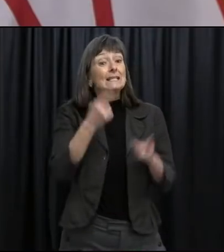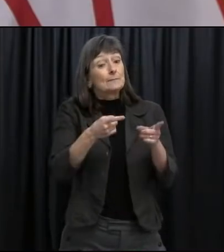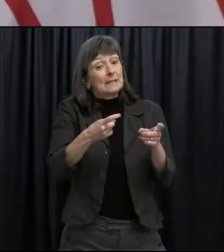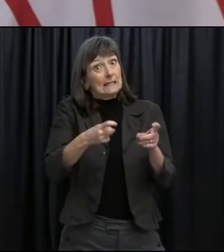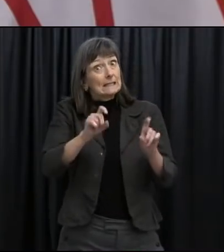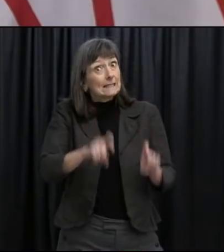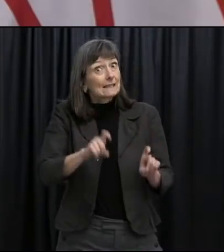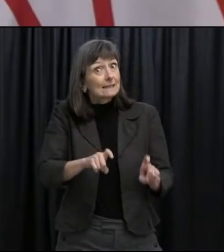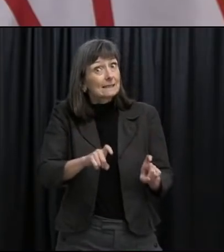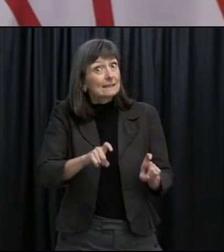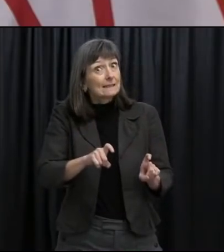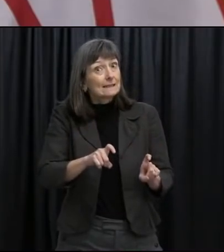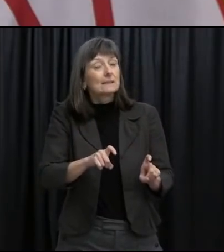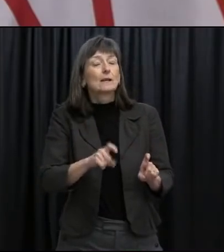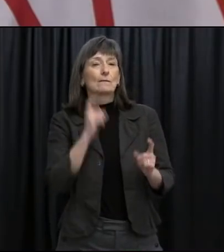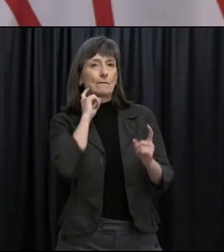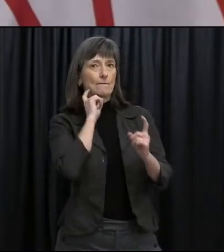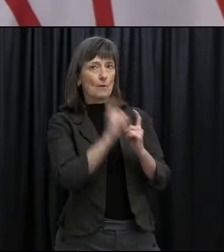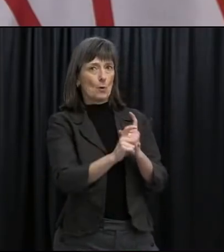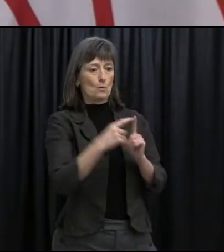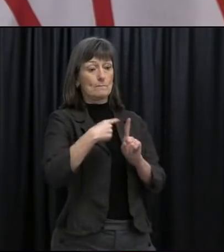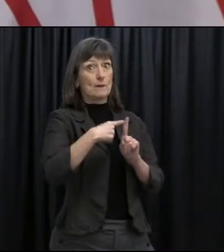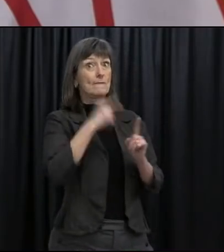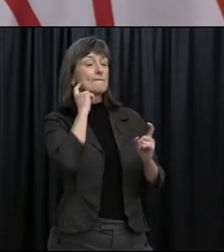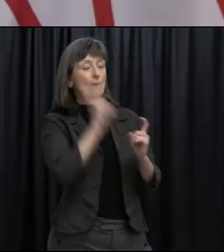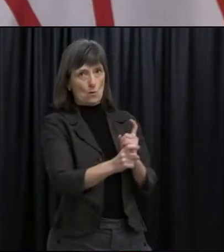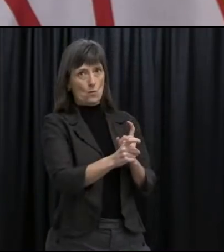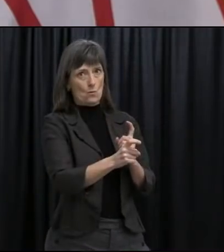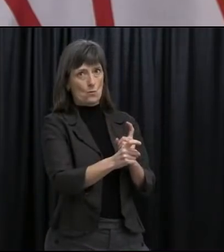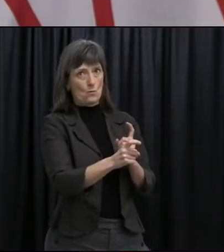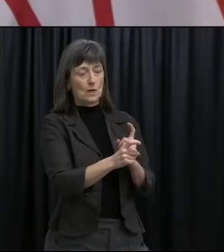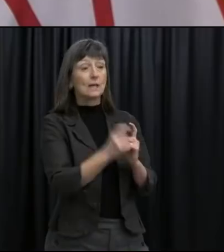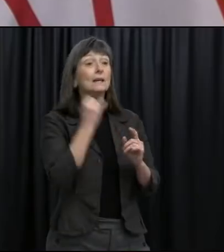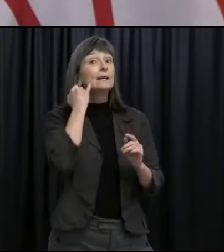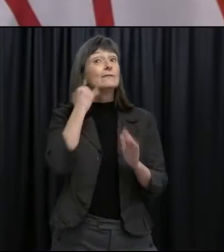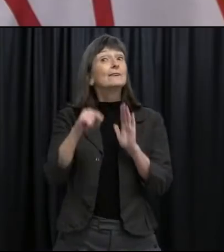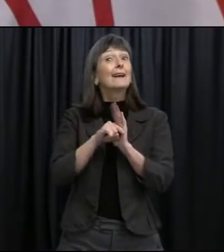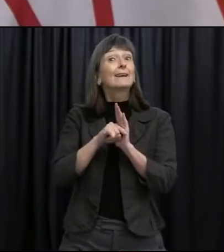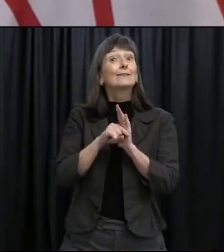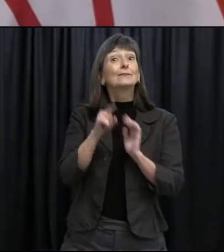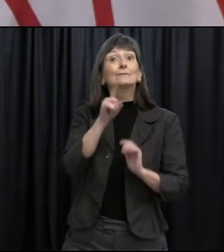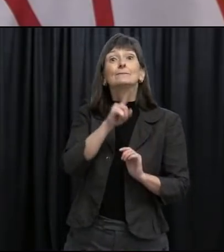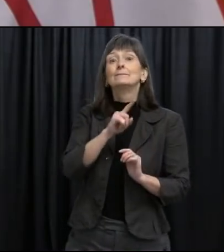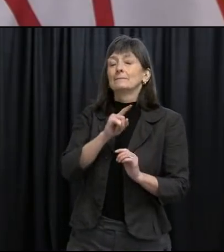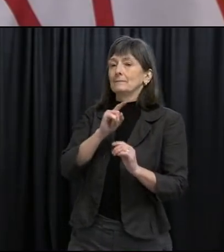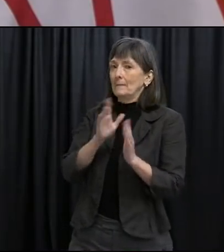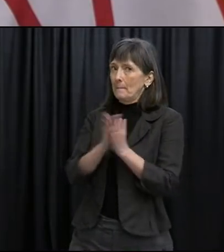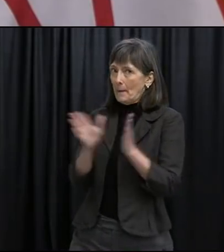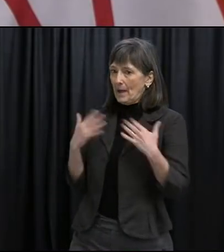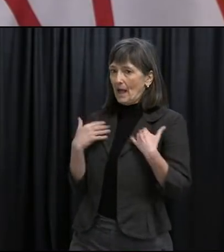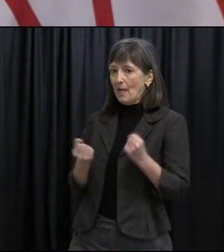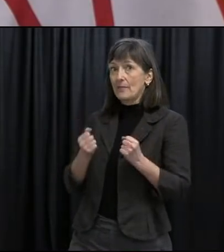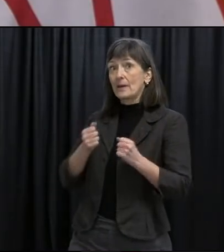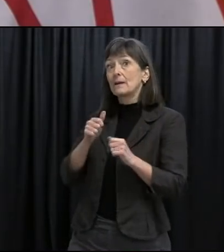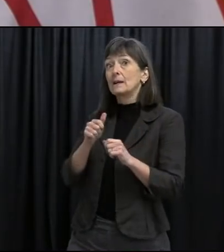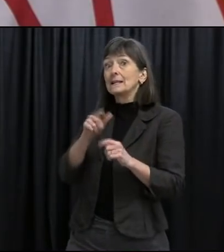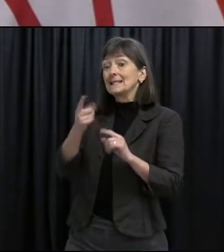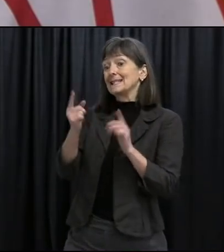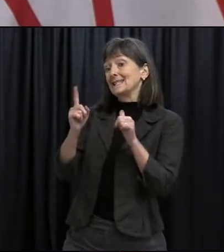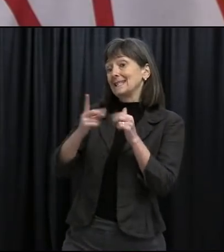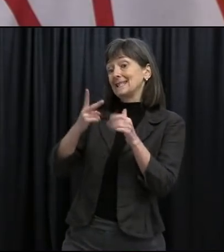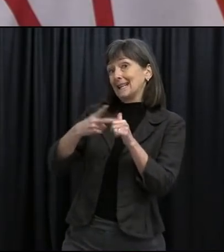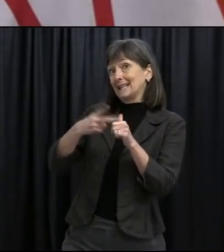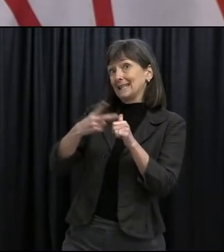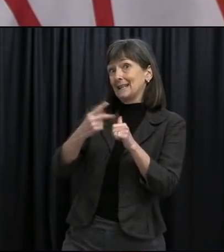done, you will be notified by phone if it is positive. If it is negative, it will go to the public health lab for confirmation, and